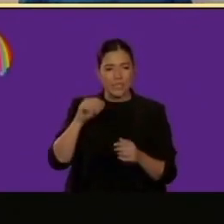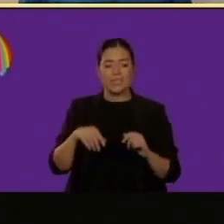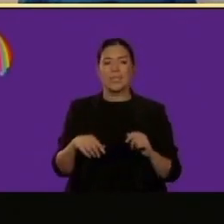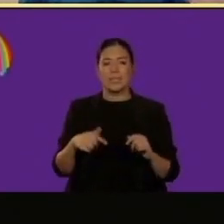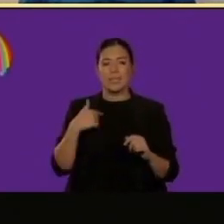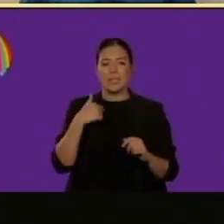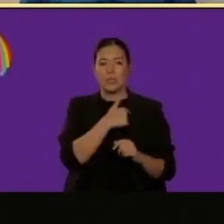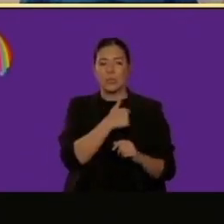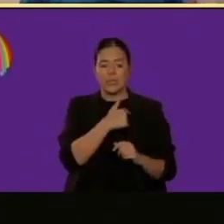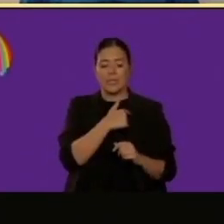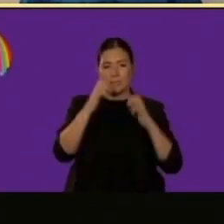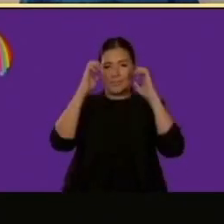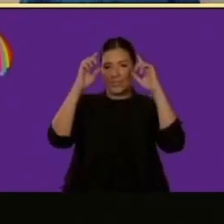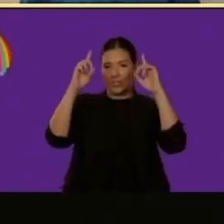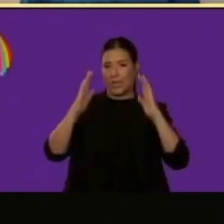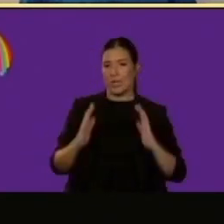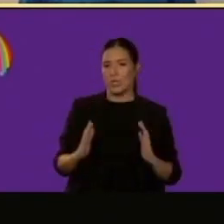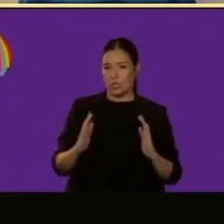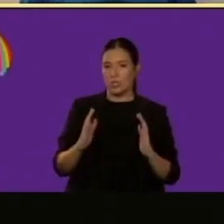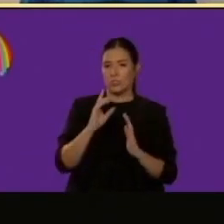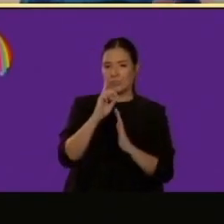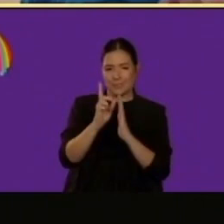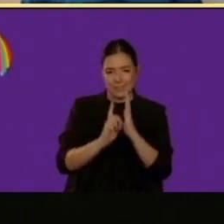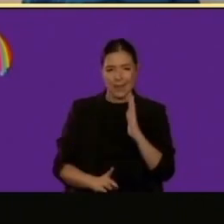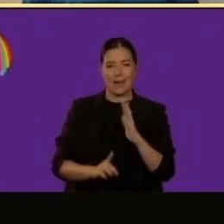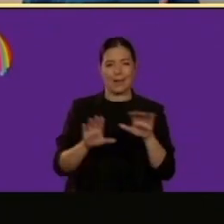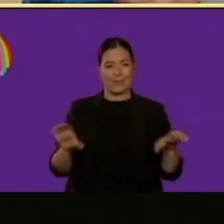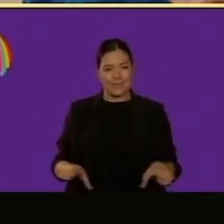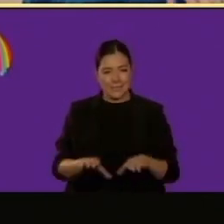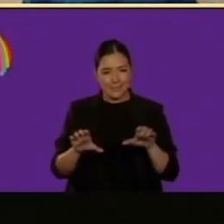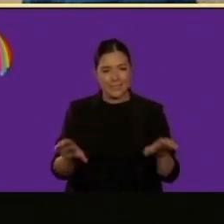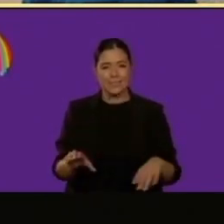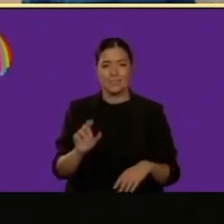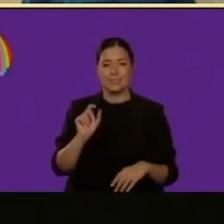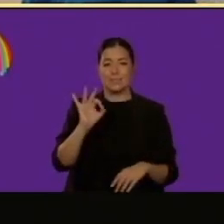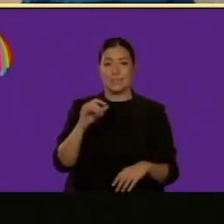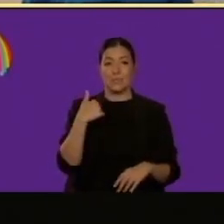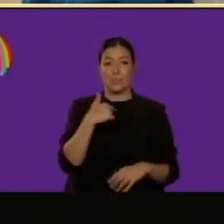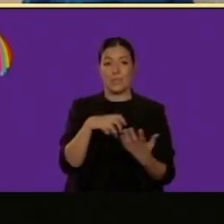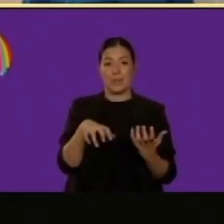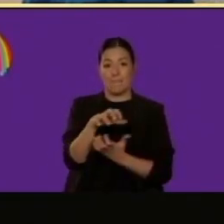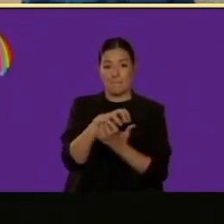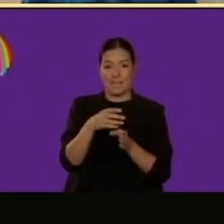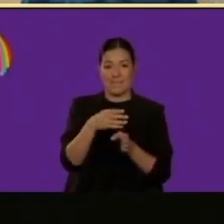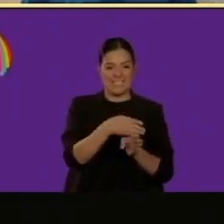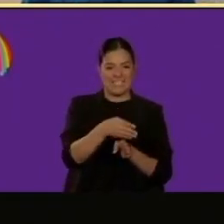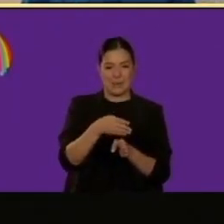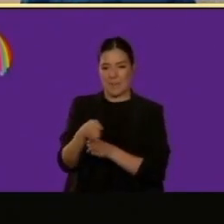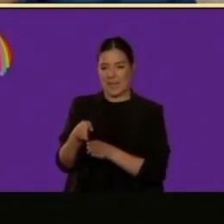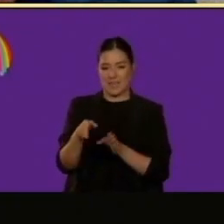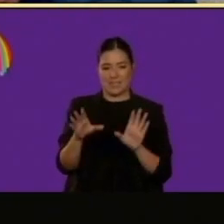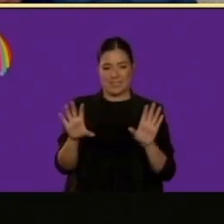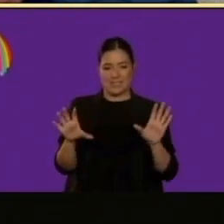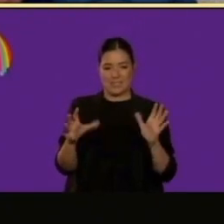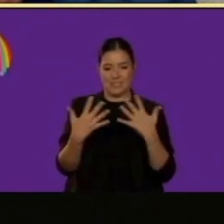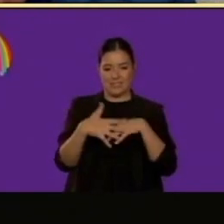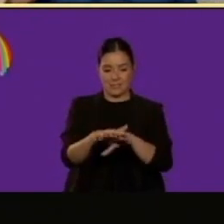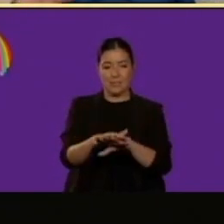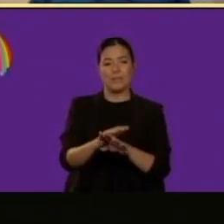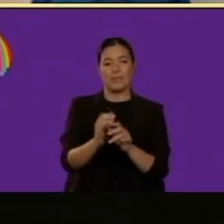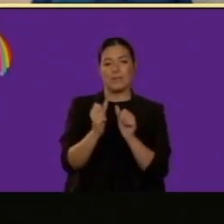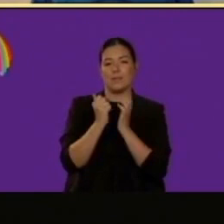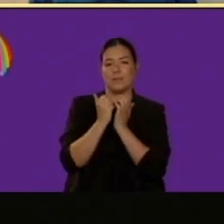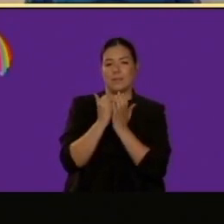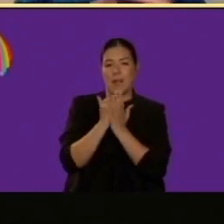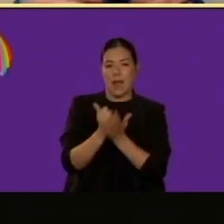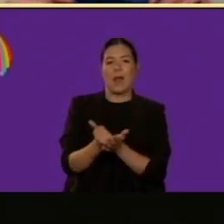different activities, we keep the walls open and the children use their skills and different learnings. And the fourth